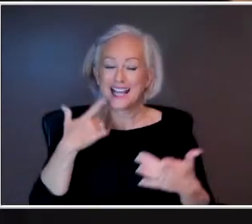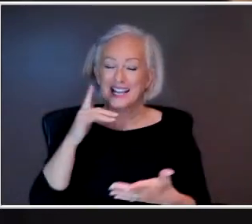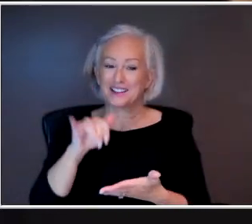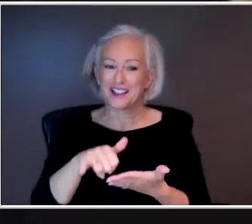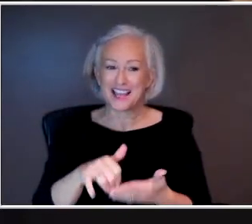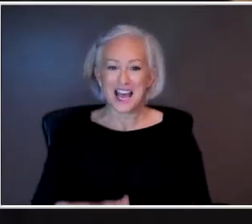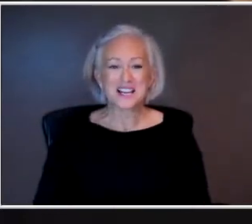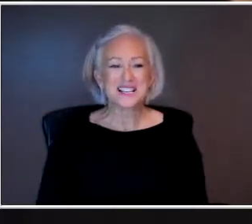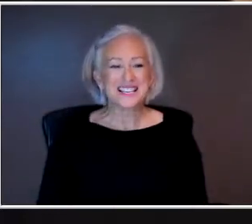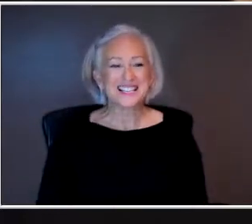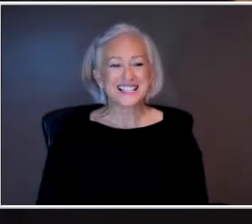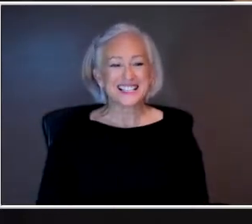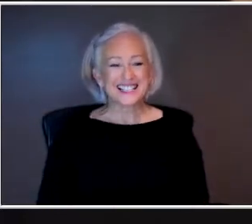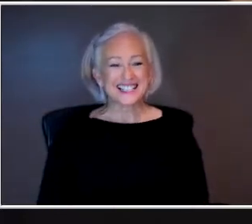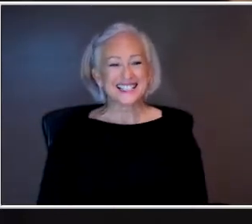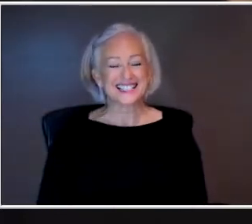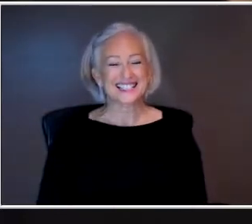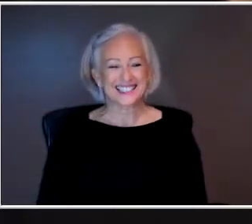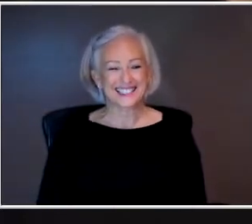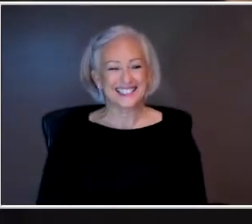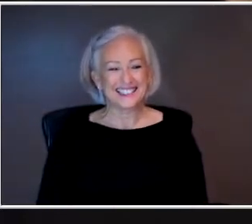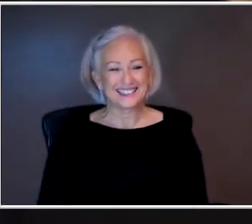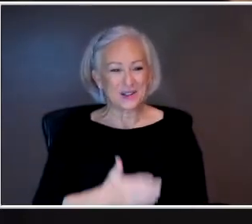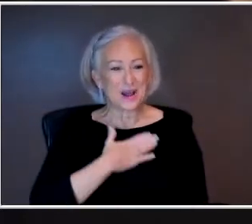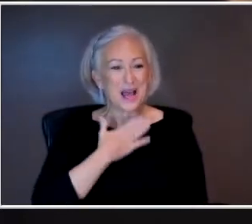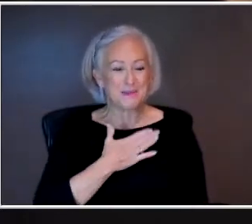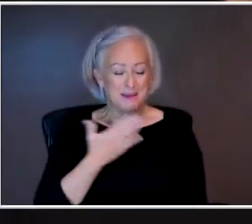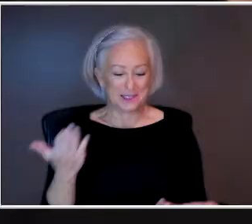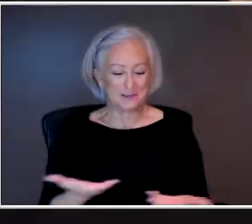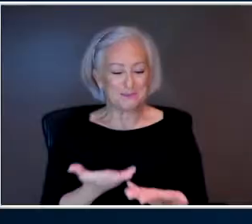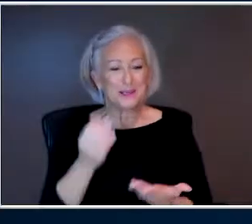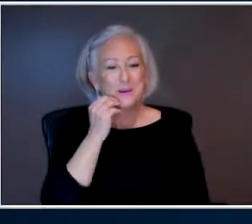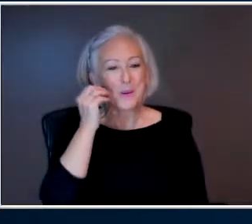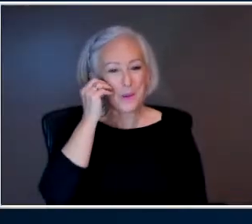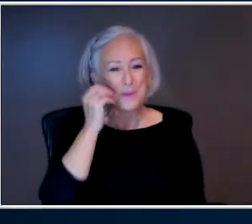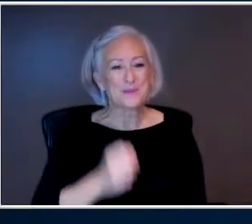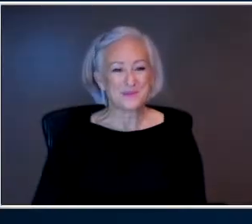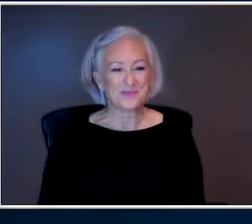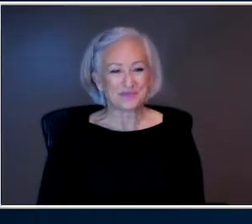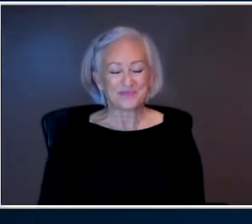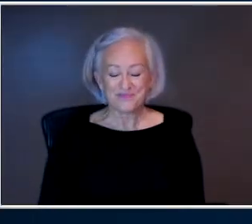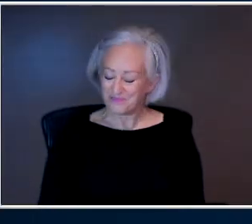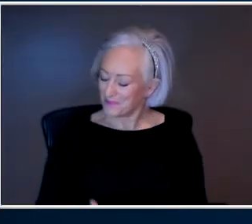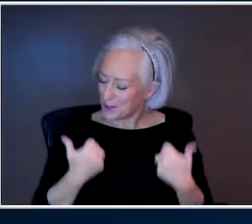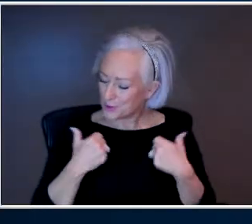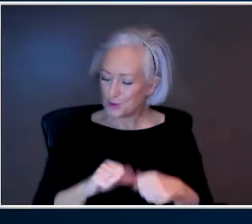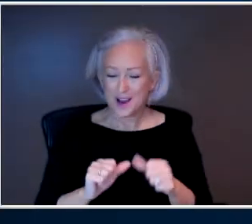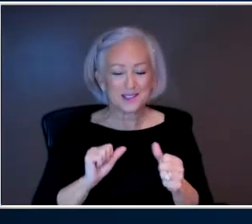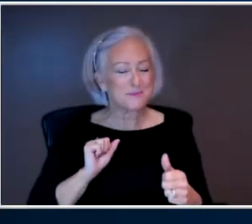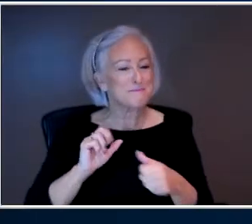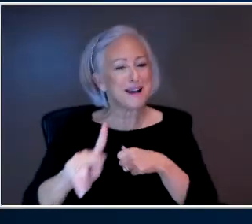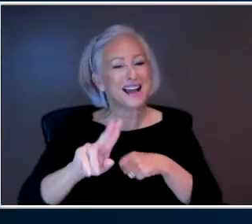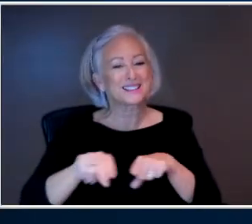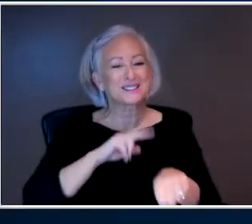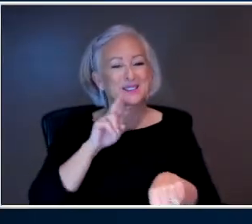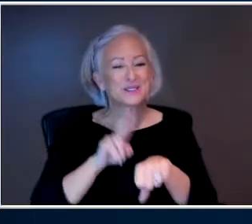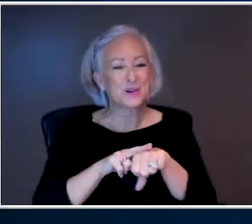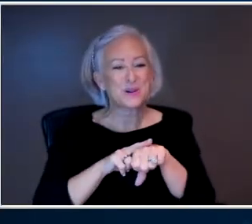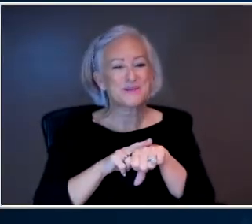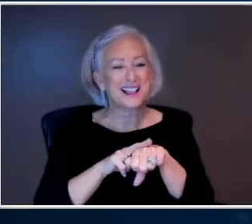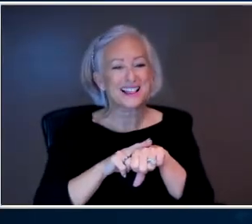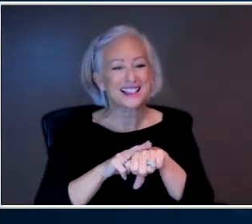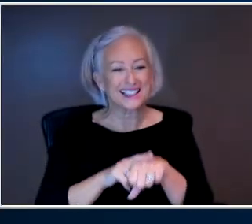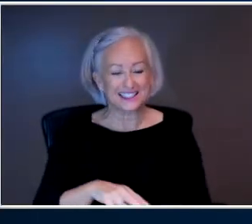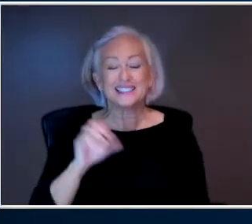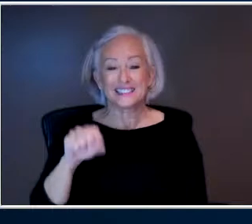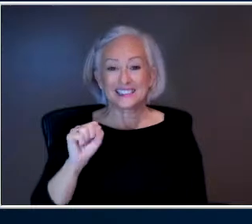Yeah. I bet. So I have a lot of support back here at home. So Trying to get back to the normal. So Yeah. the doctors and passengers on that flight,